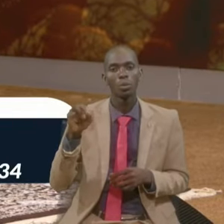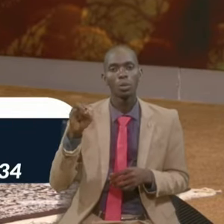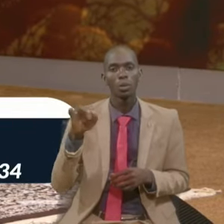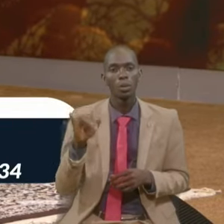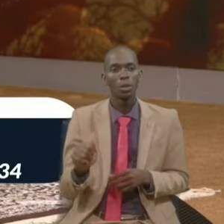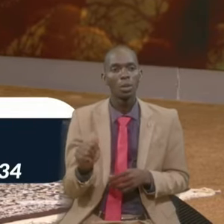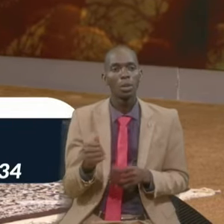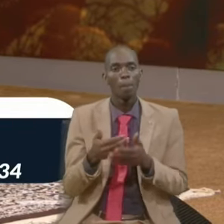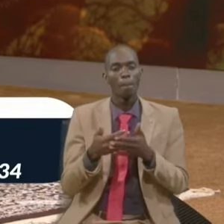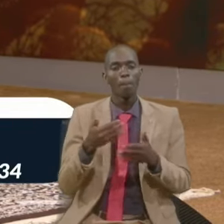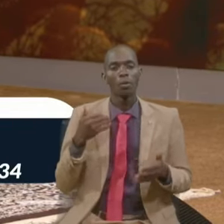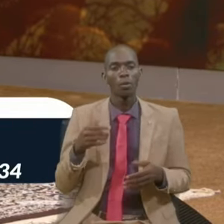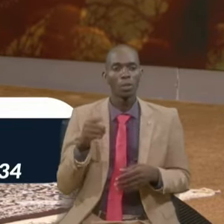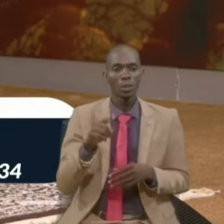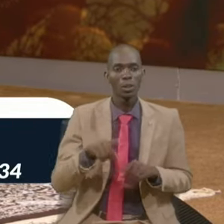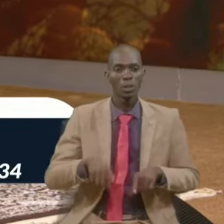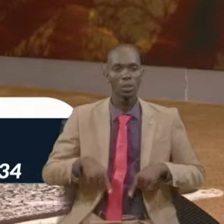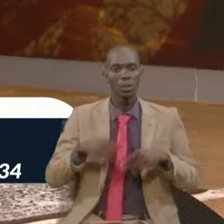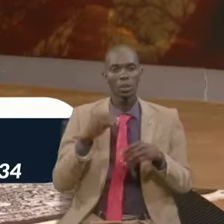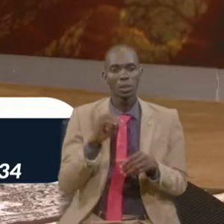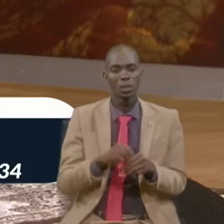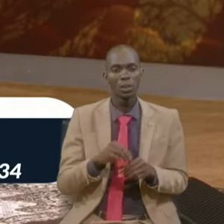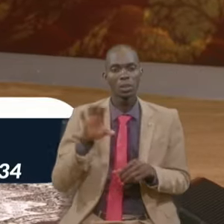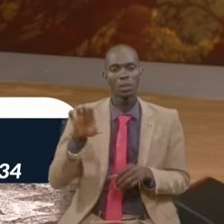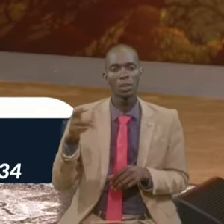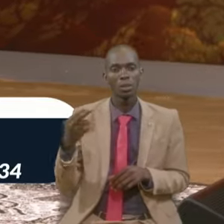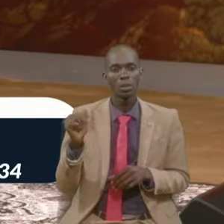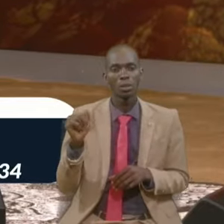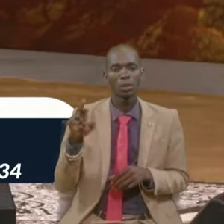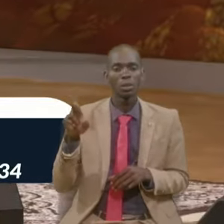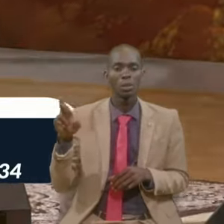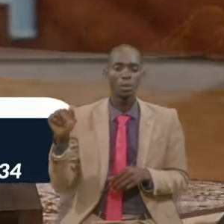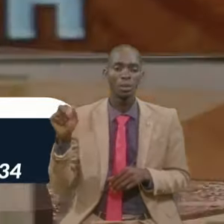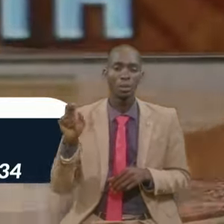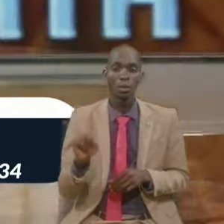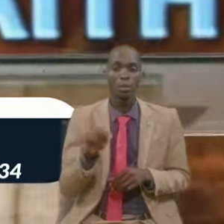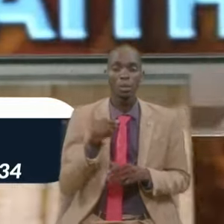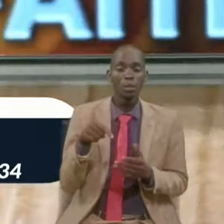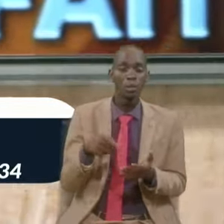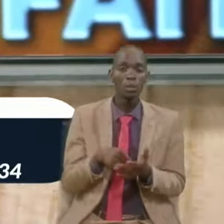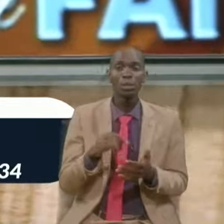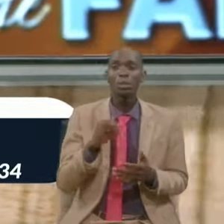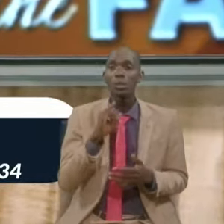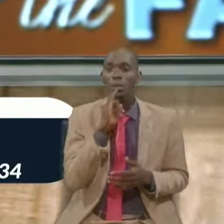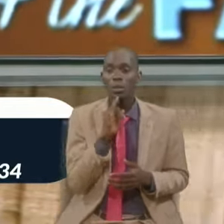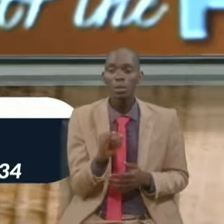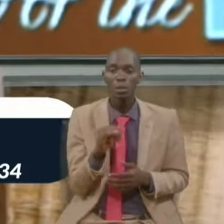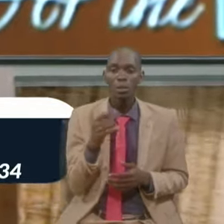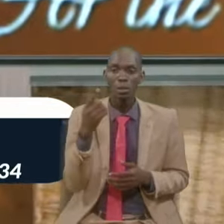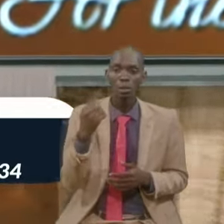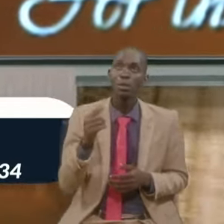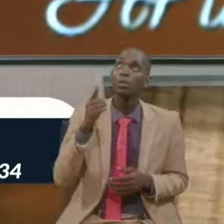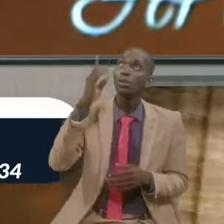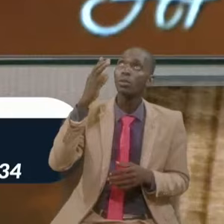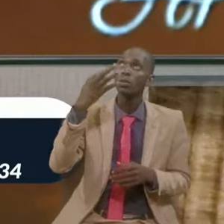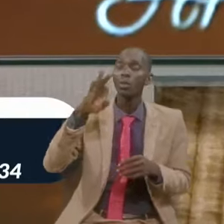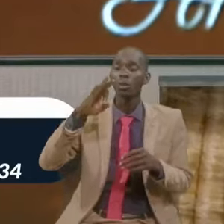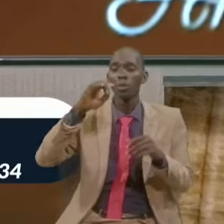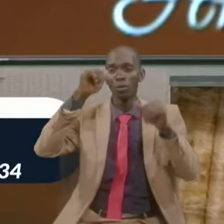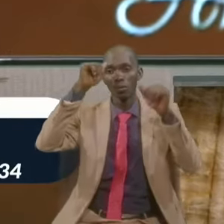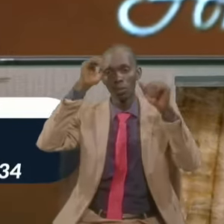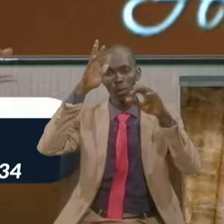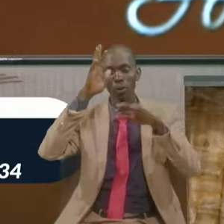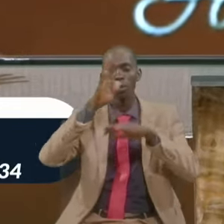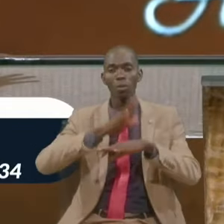Mesopotamia, before he dwelt in Haran. This God the Father referred to as the God